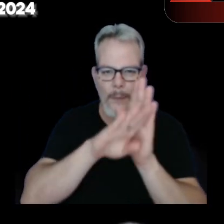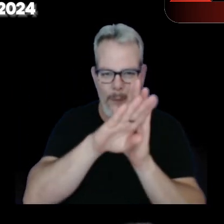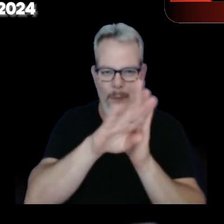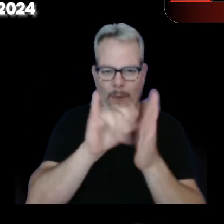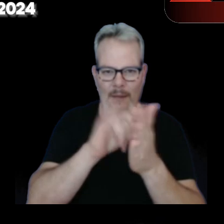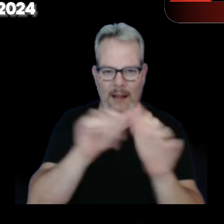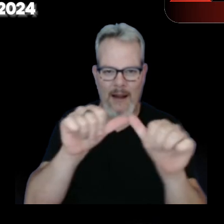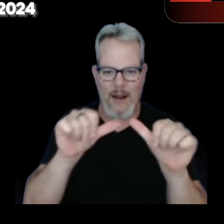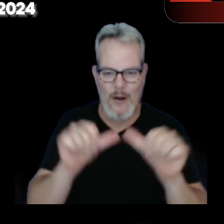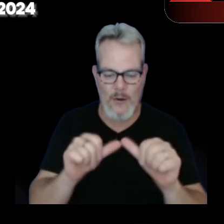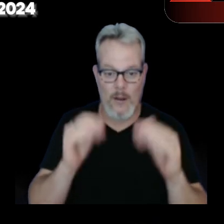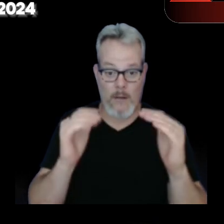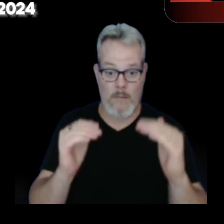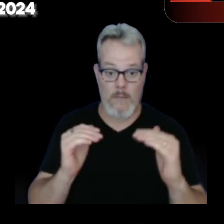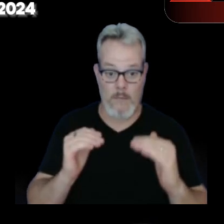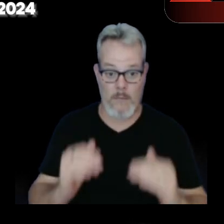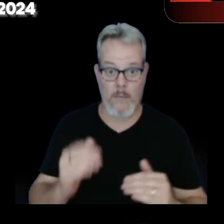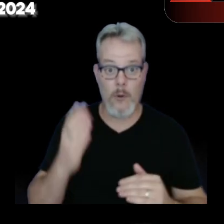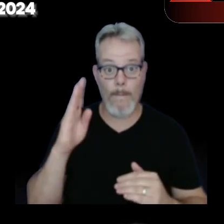Halemaʻumaʻu, which is